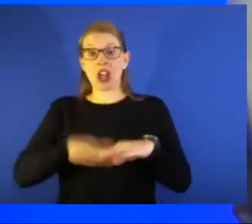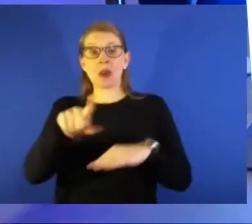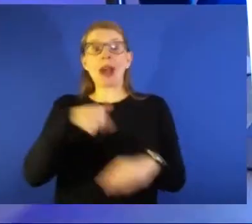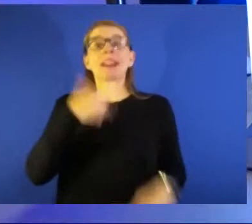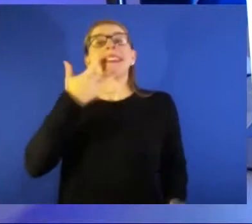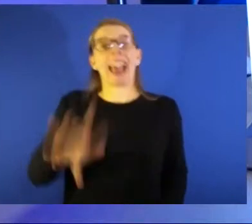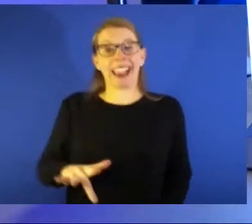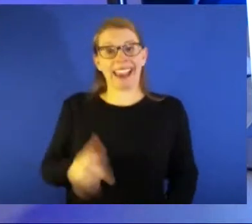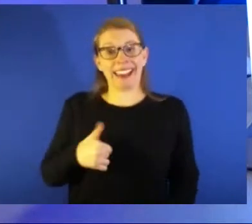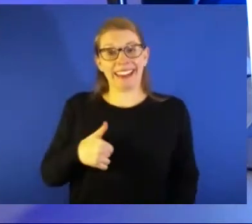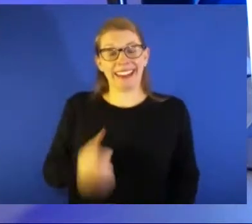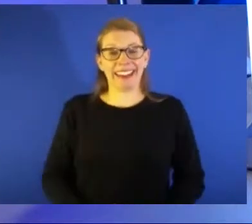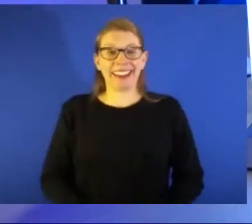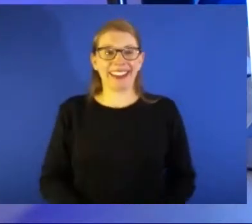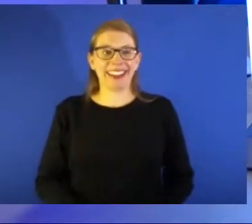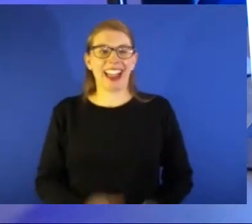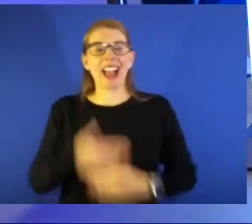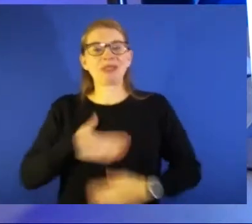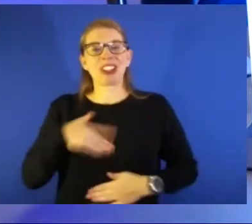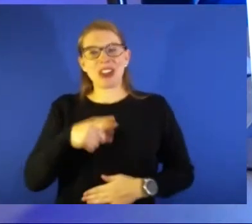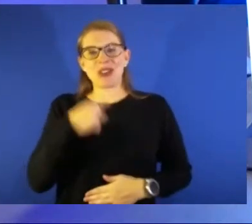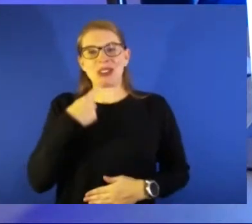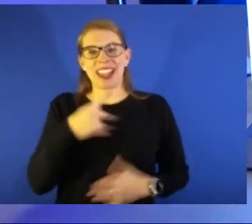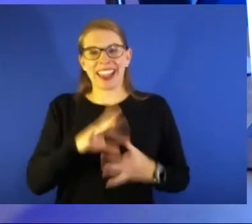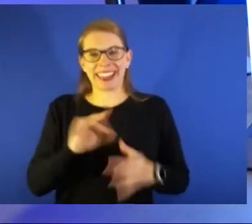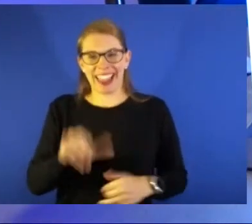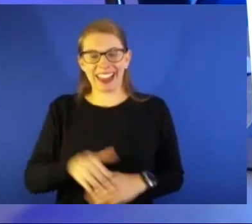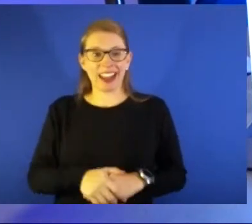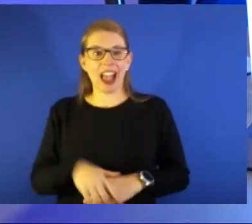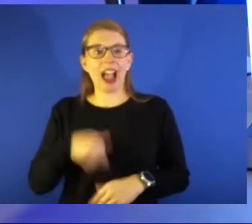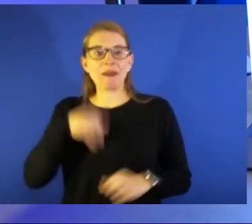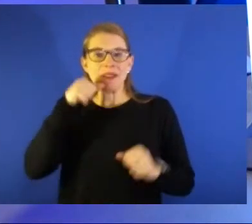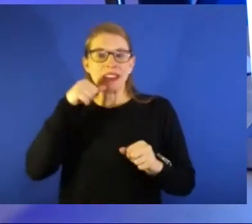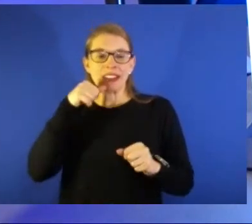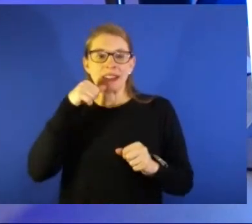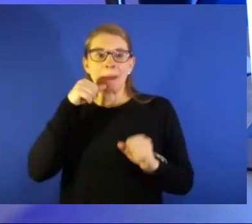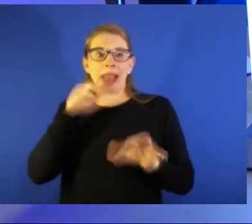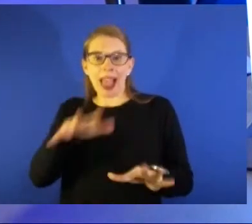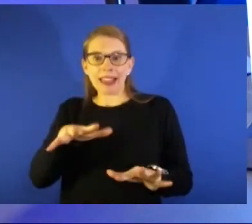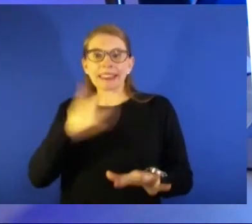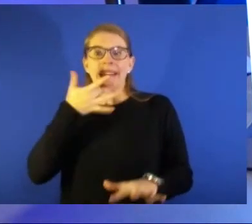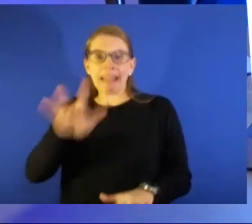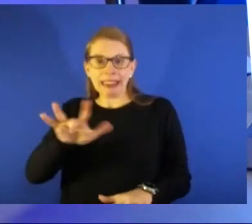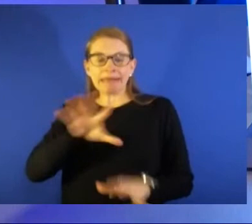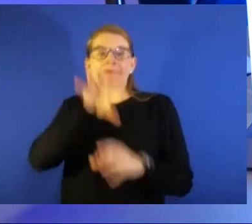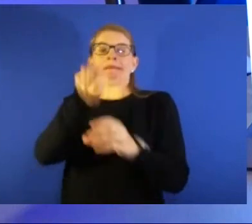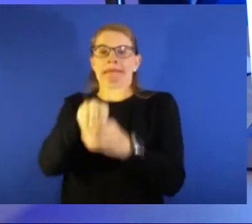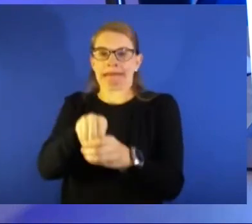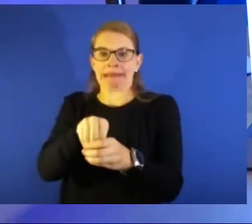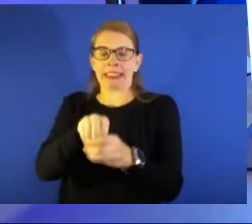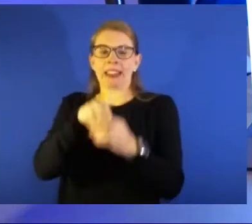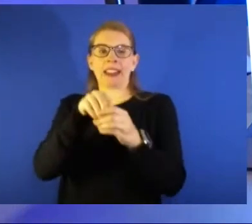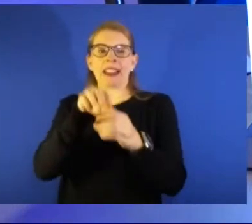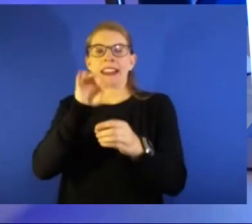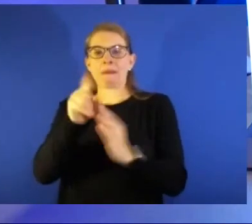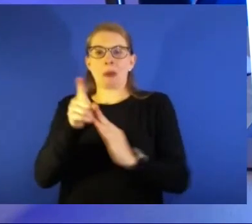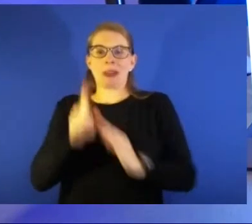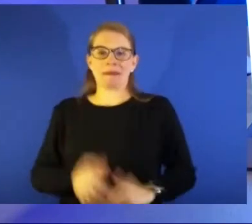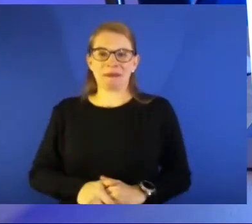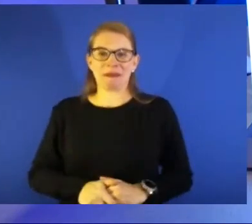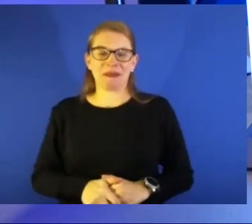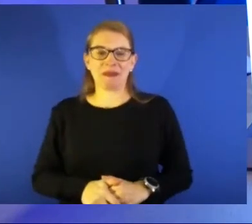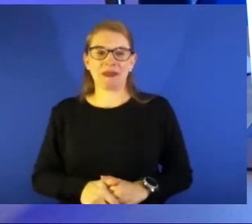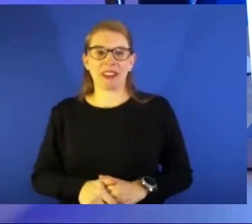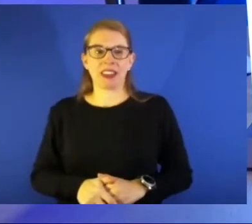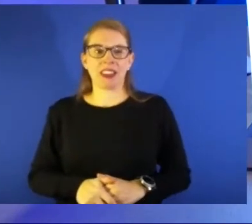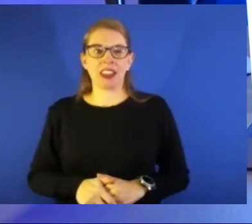Well, and I appreciate you saying that. I know you're. I was blessed, fortunate, lucky just to be a part of that moment. Right, and I said a long